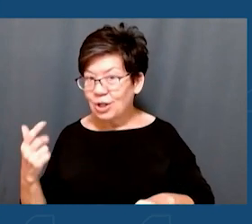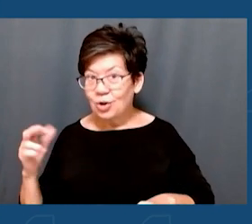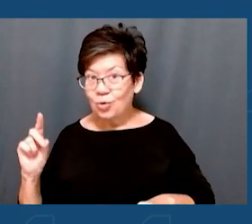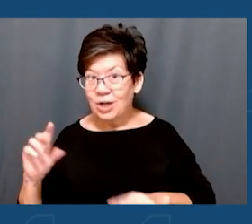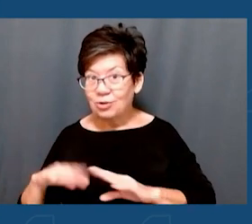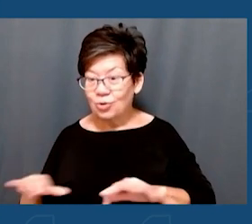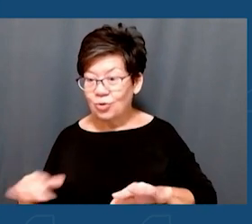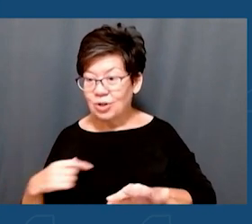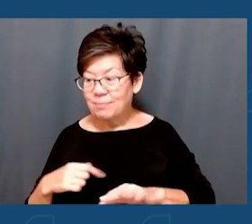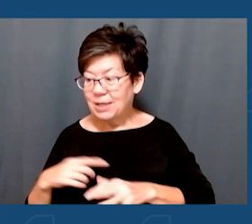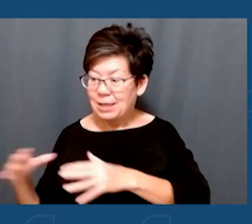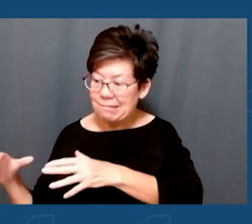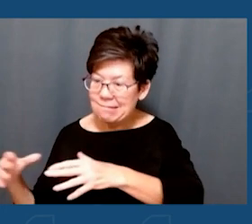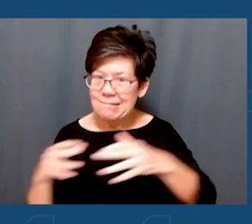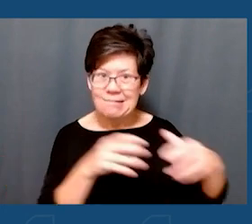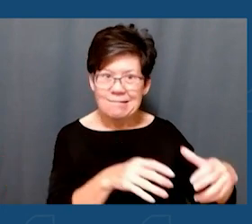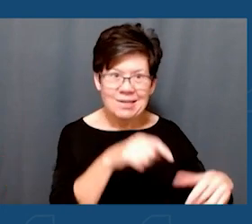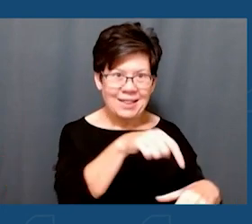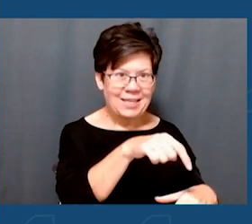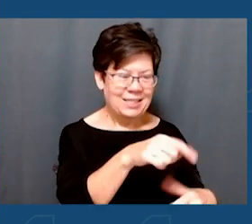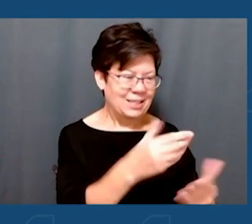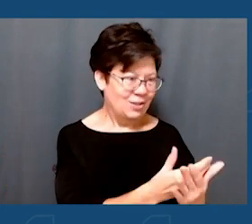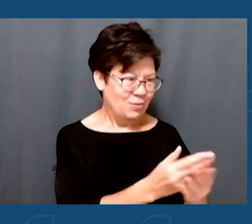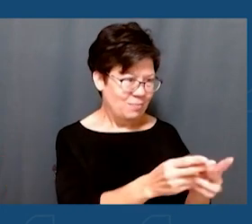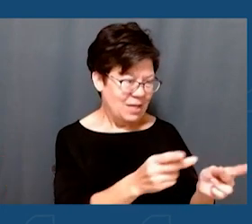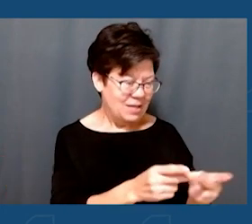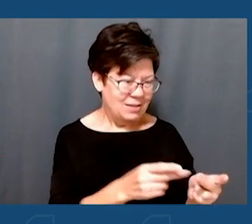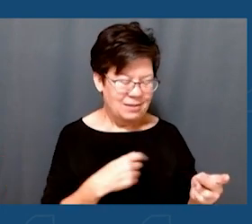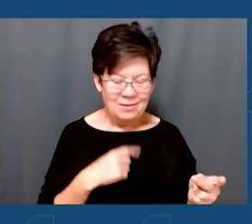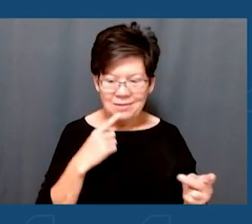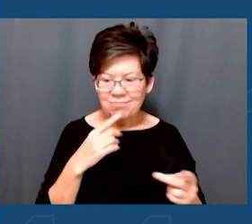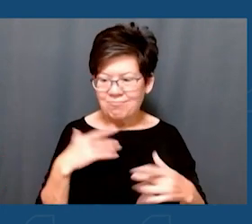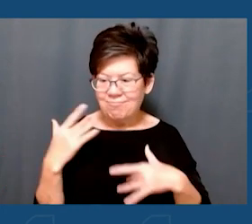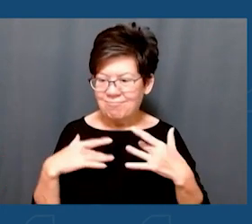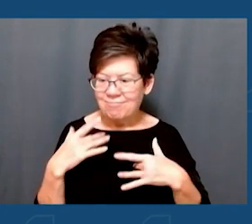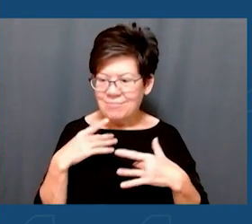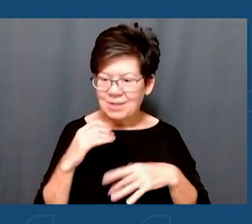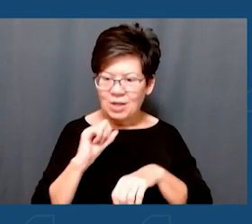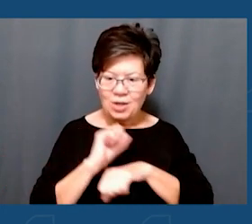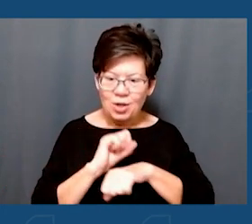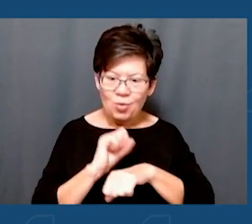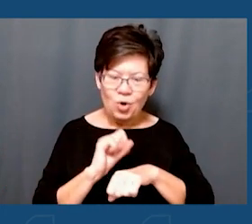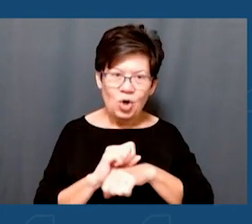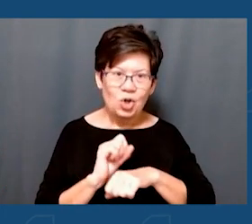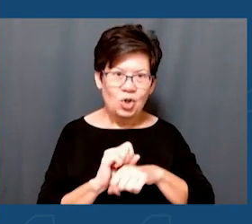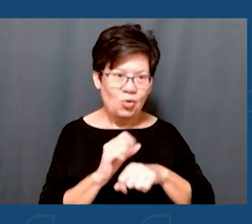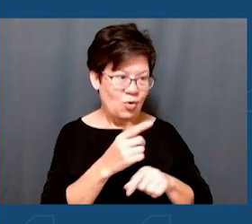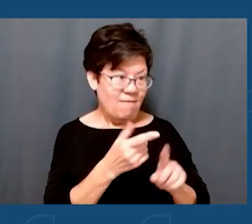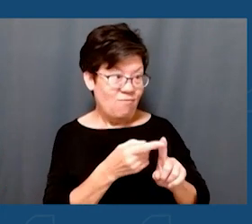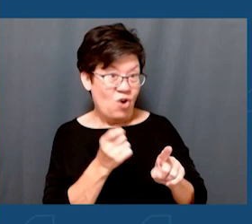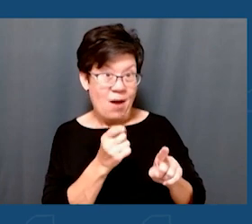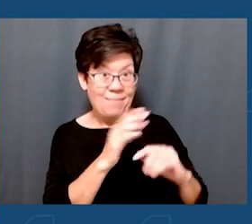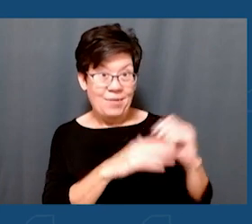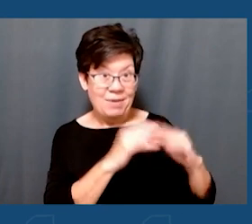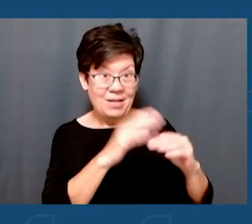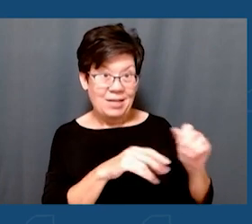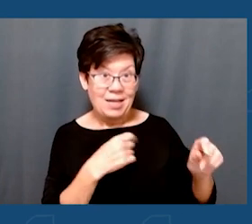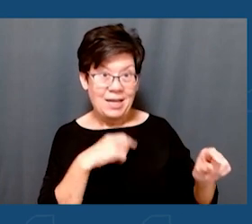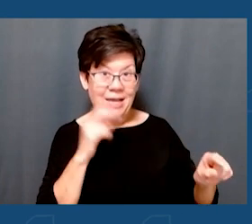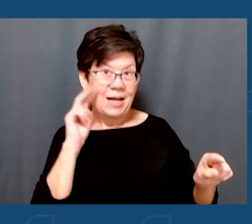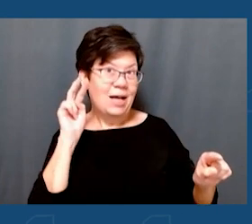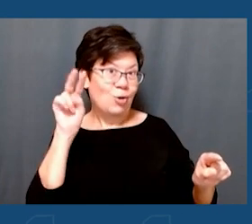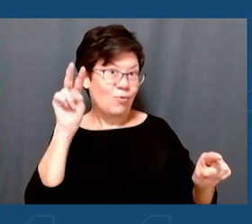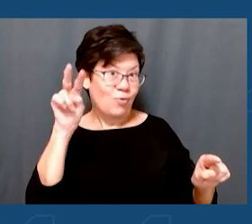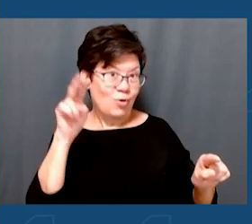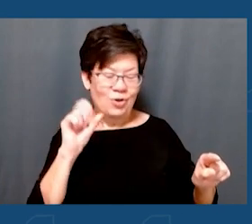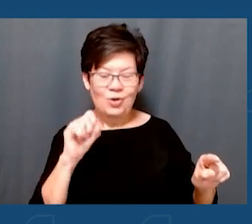place. I'm looking forward to the work and the vibrancy that will come out of this building. So once again, thank you to the